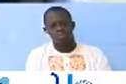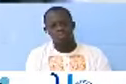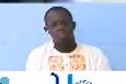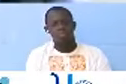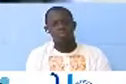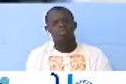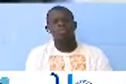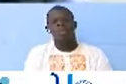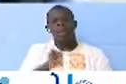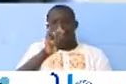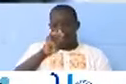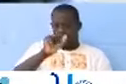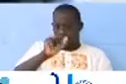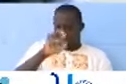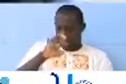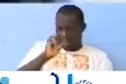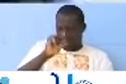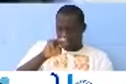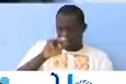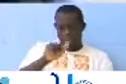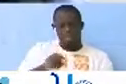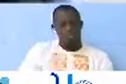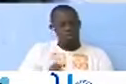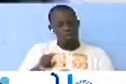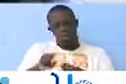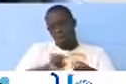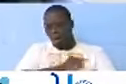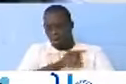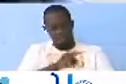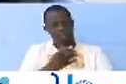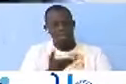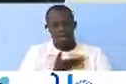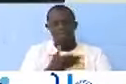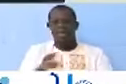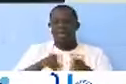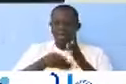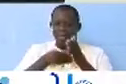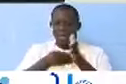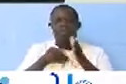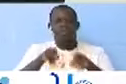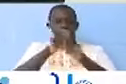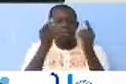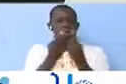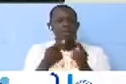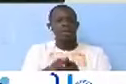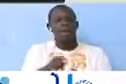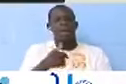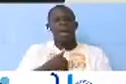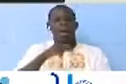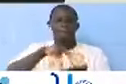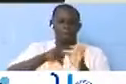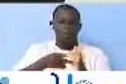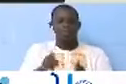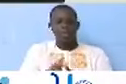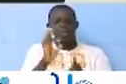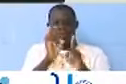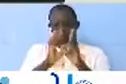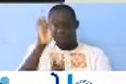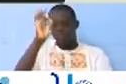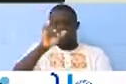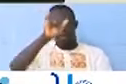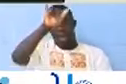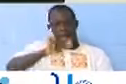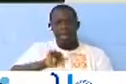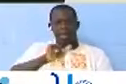mira. Marina's stint was longer. I meant the specific years. I don't know if the interpretation is teaching